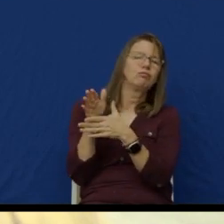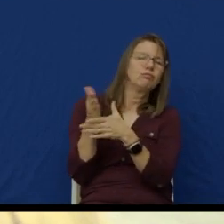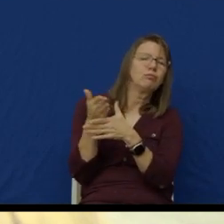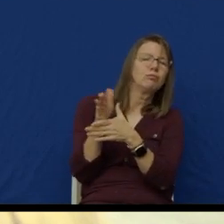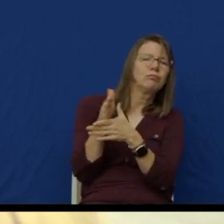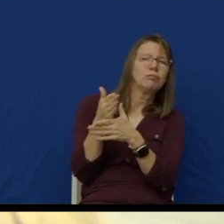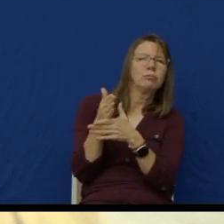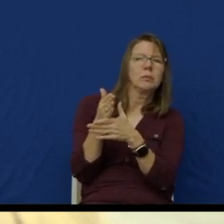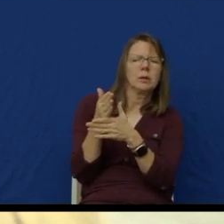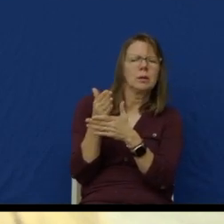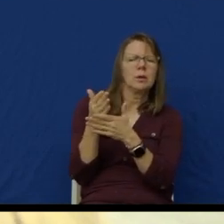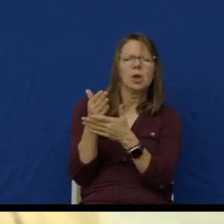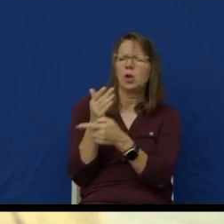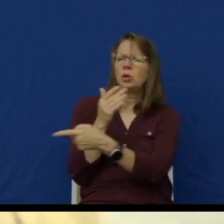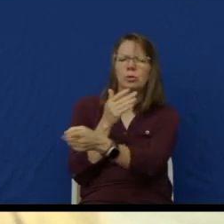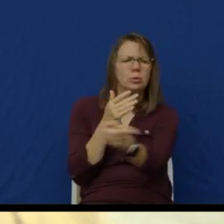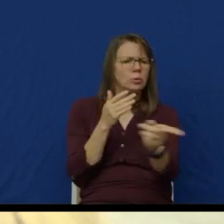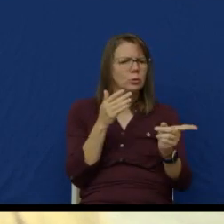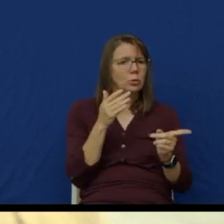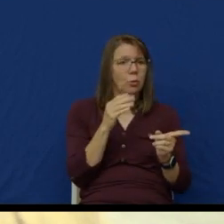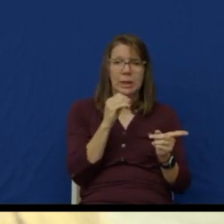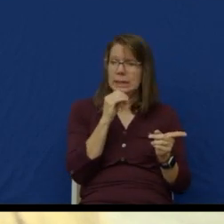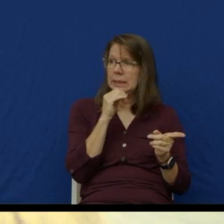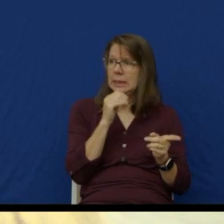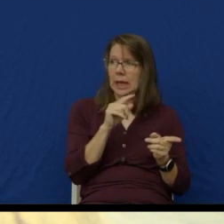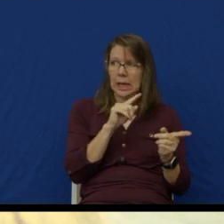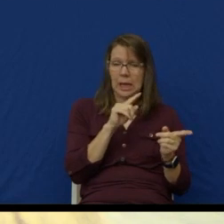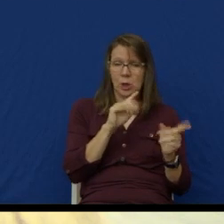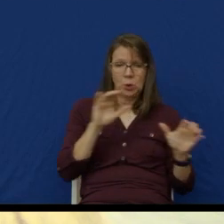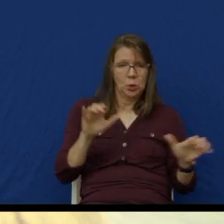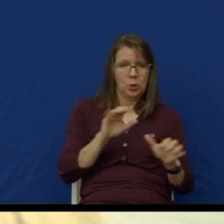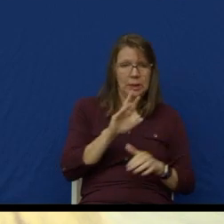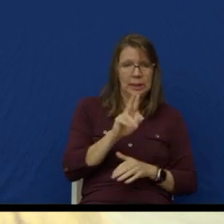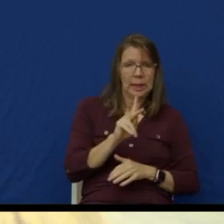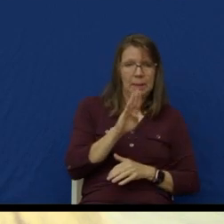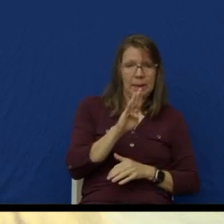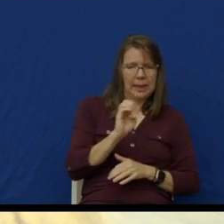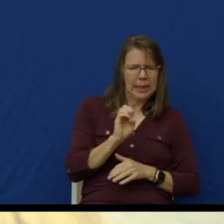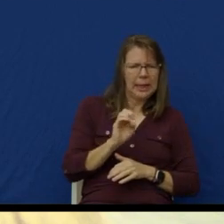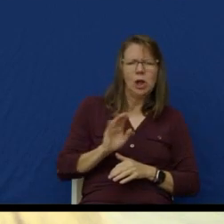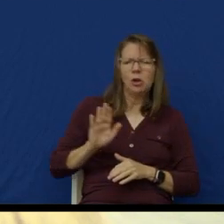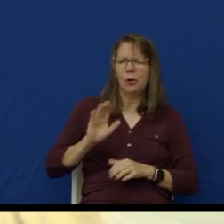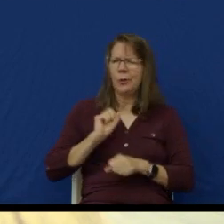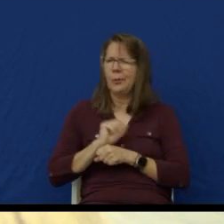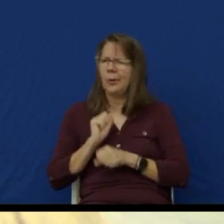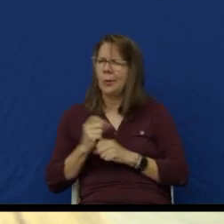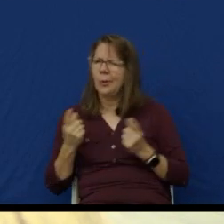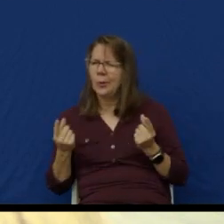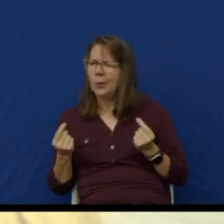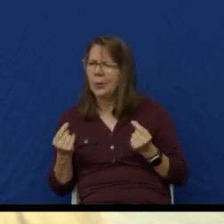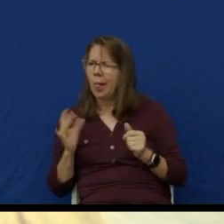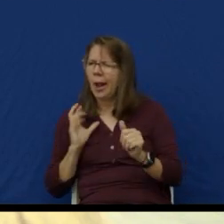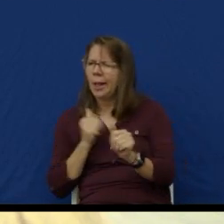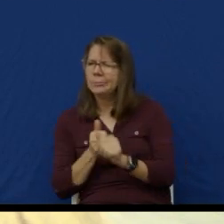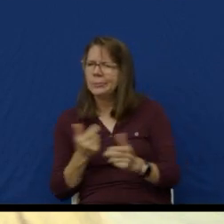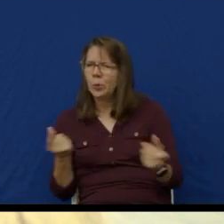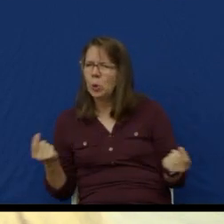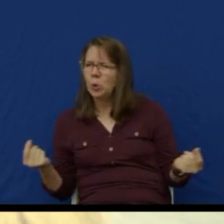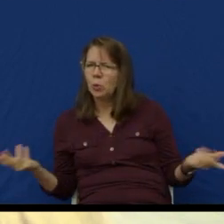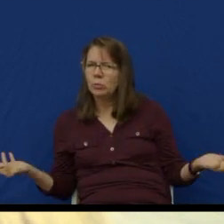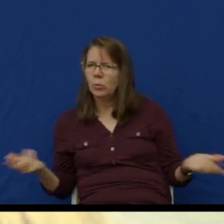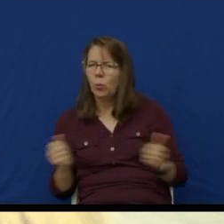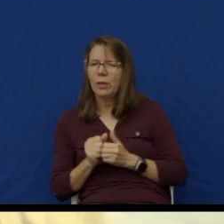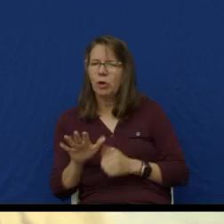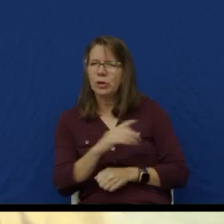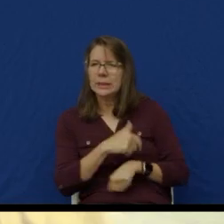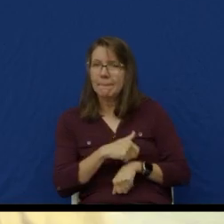are spending your time when you're not doing KBE work, and bring us up to date. So the floor is